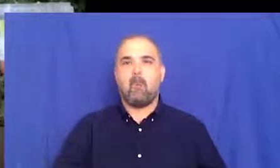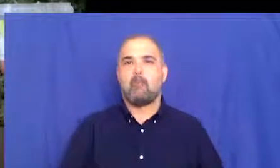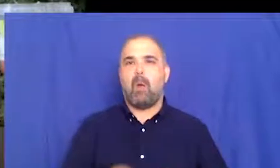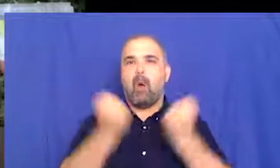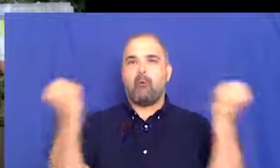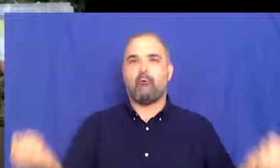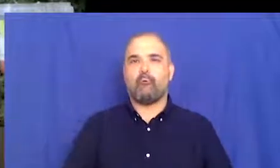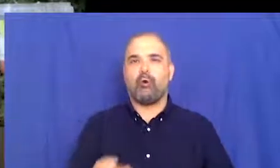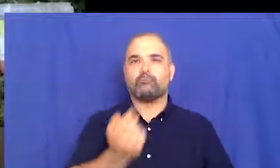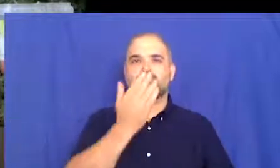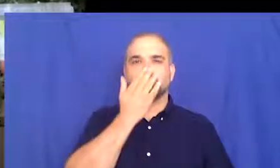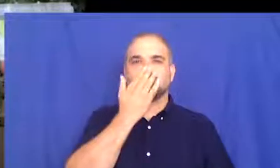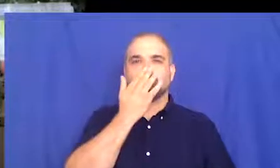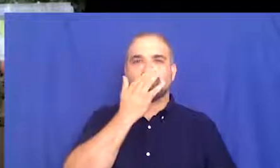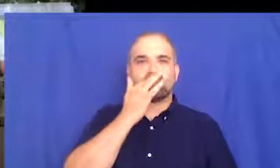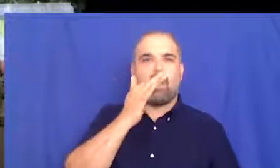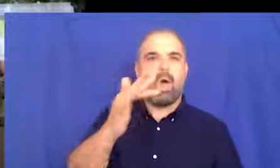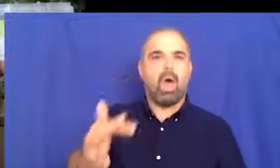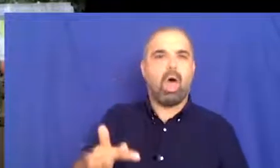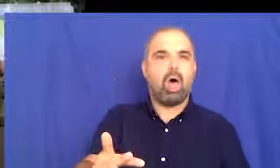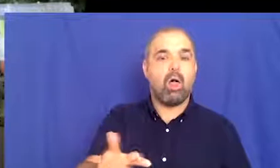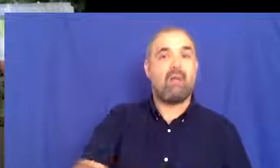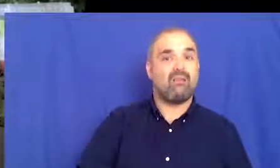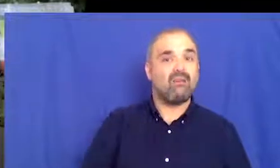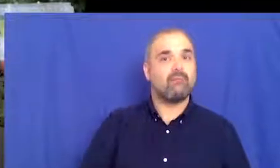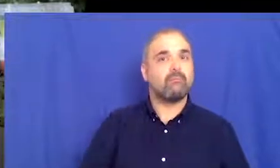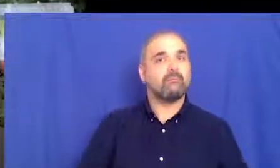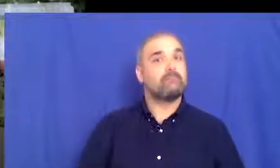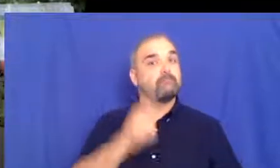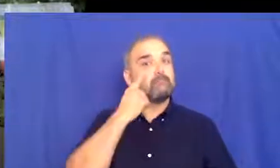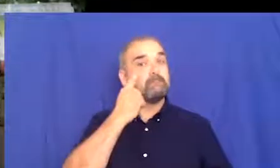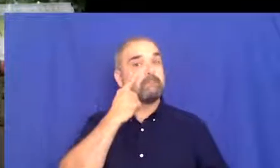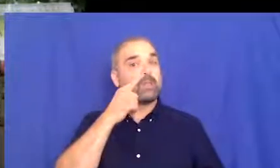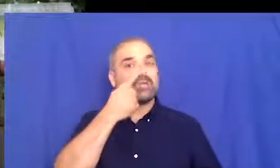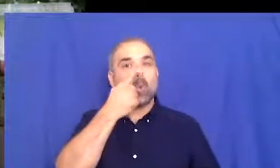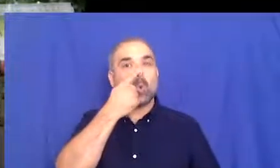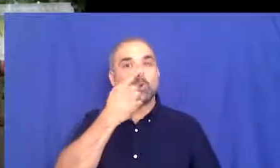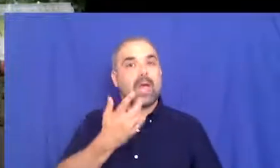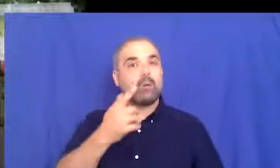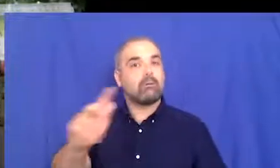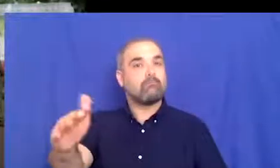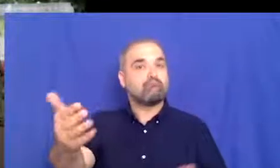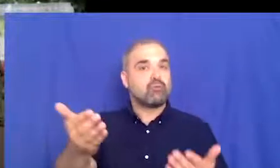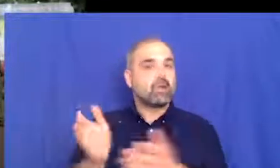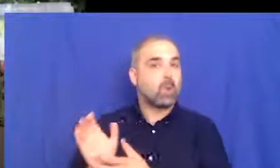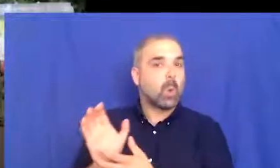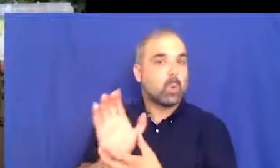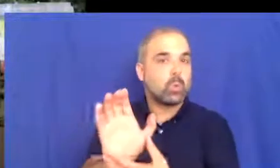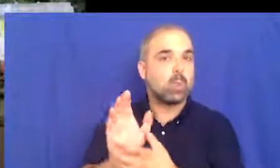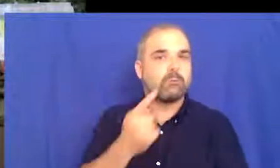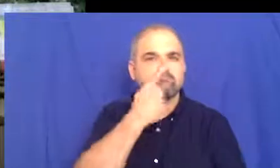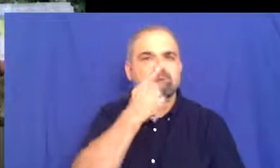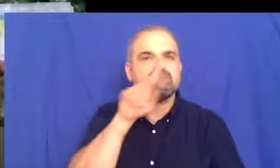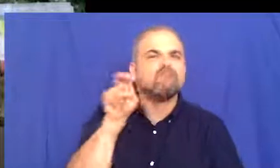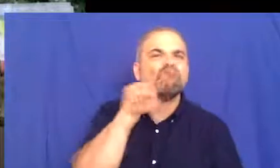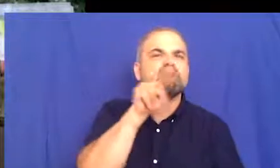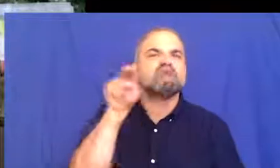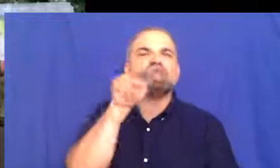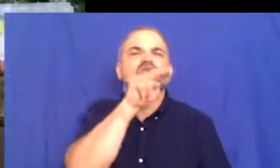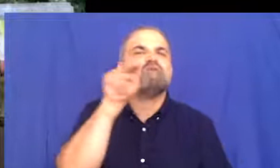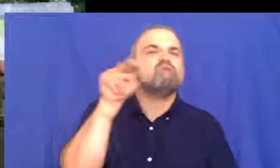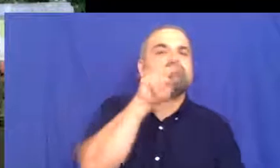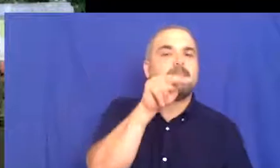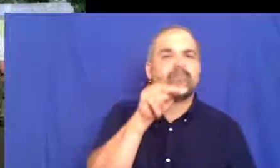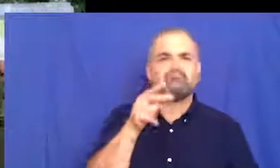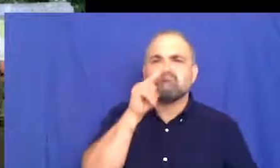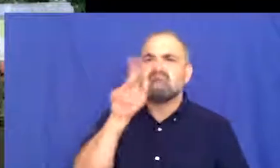extremely powerful sense of smell. So if you can see him, if I put him a little bit close to the camera, you can probably see he's twitching his nose. And by twitching his nose, he's actually sniffing